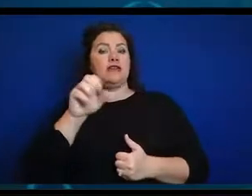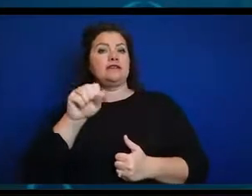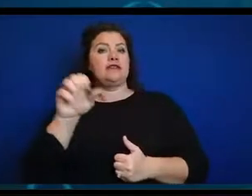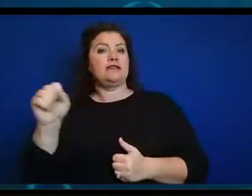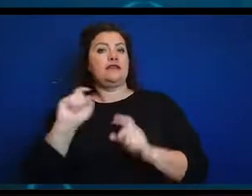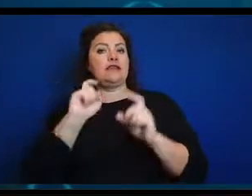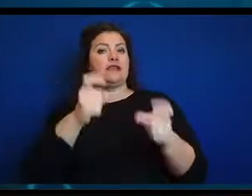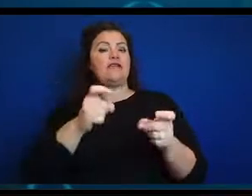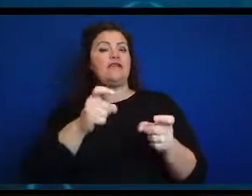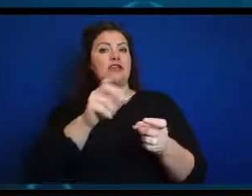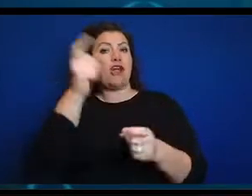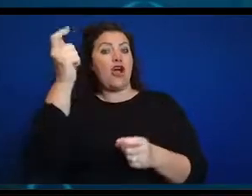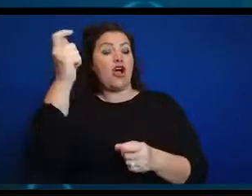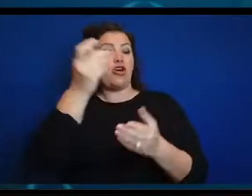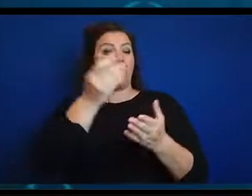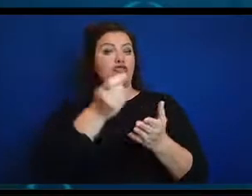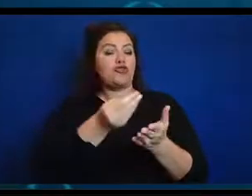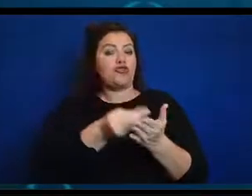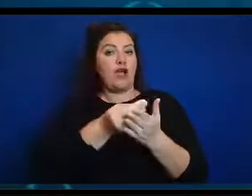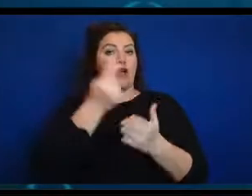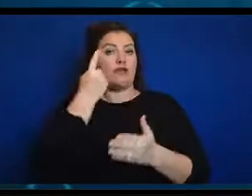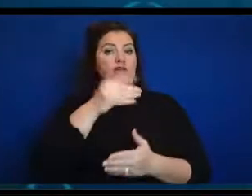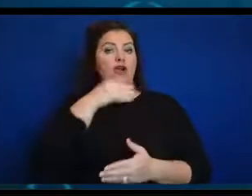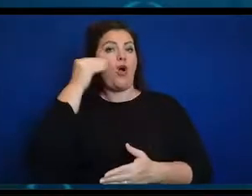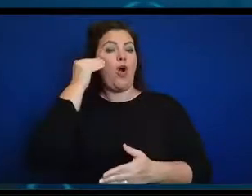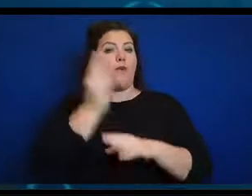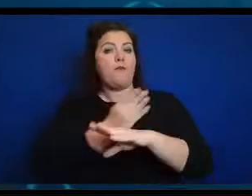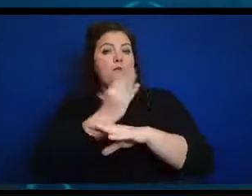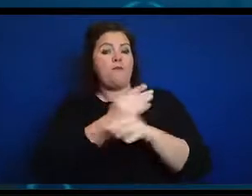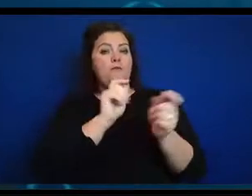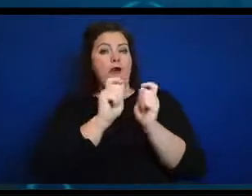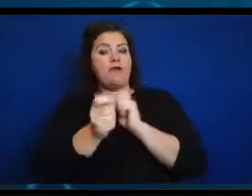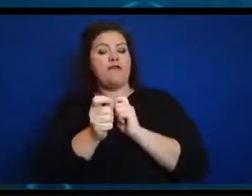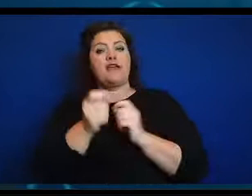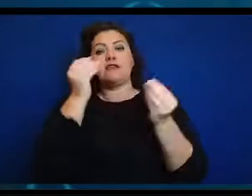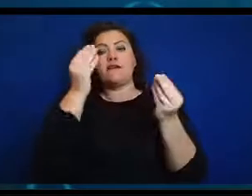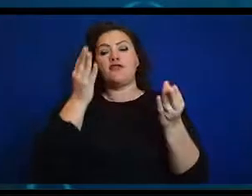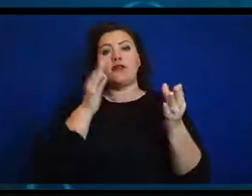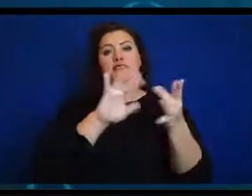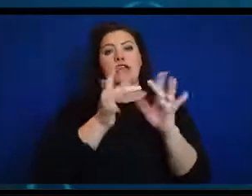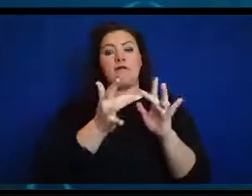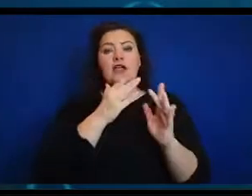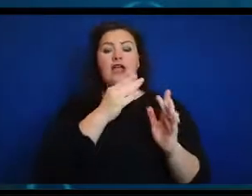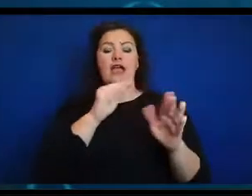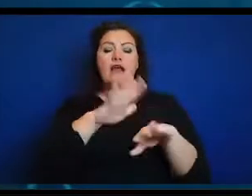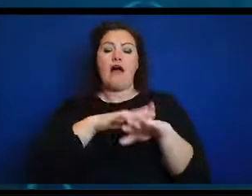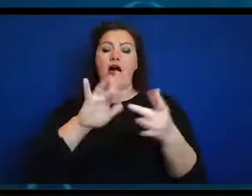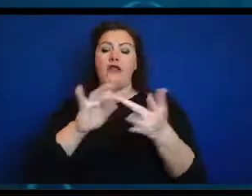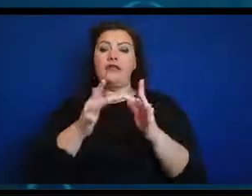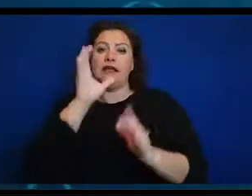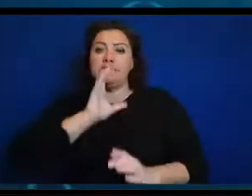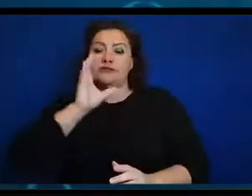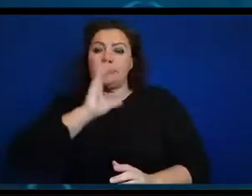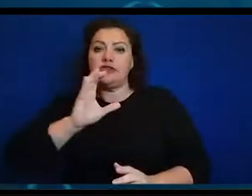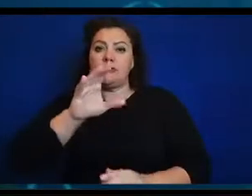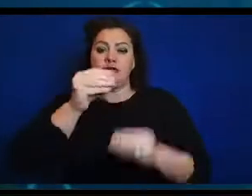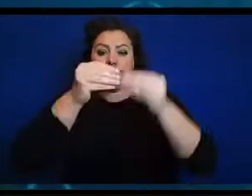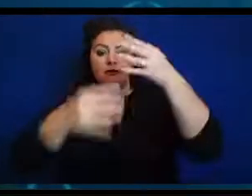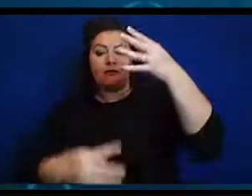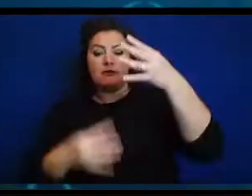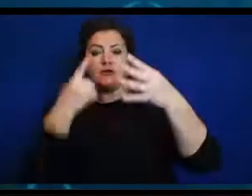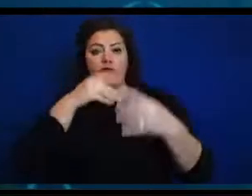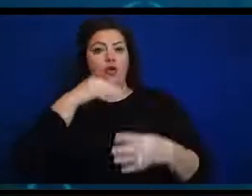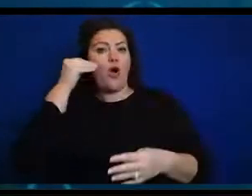California to create and implement a home modification information network, an online searchable database of home modification tools